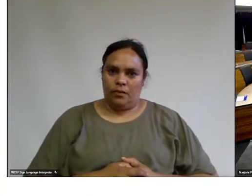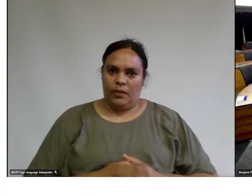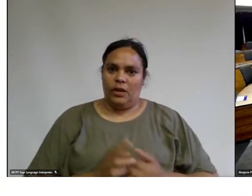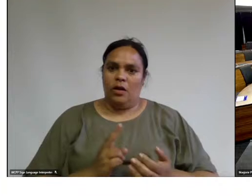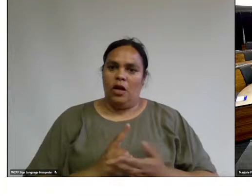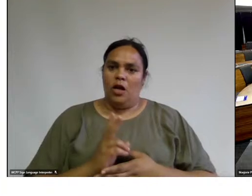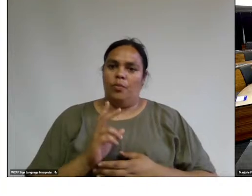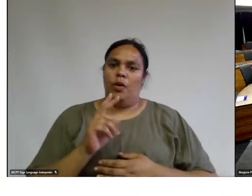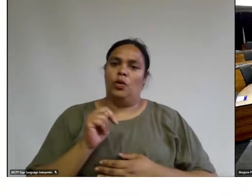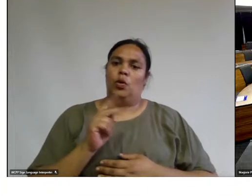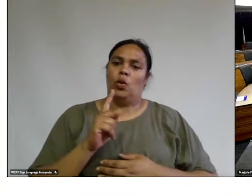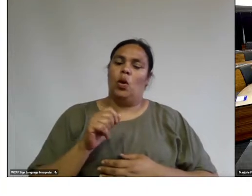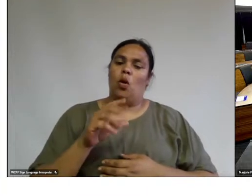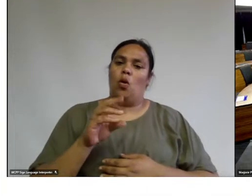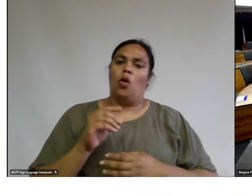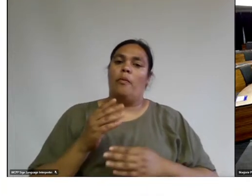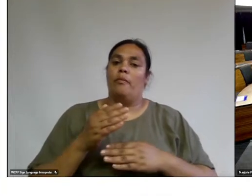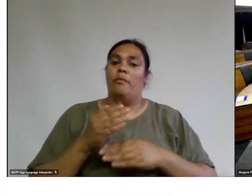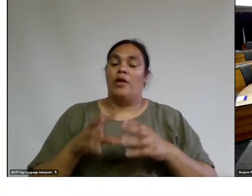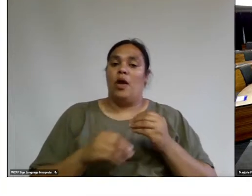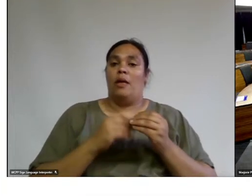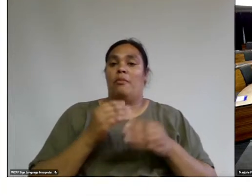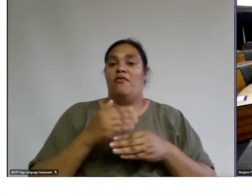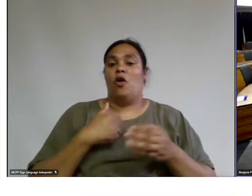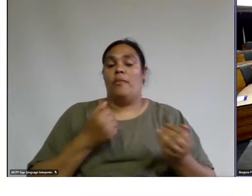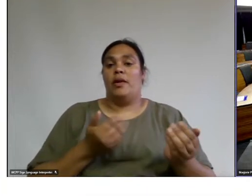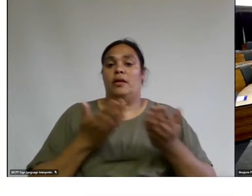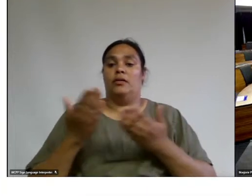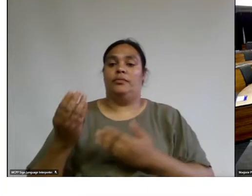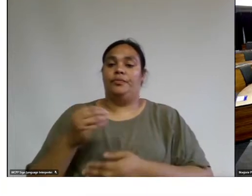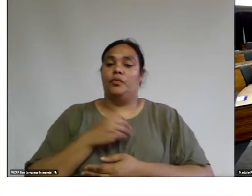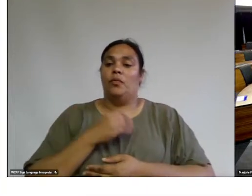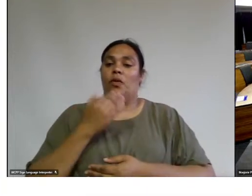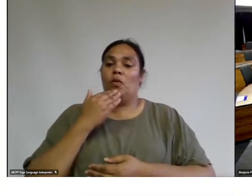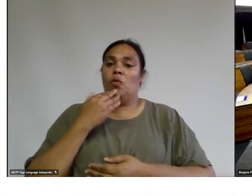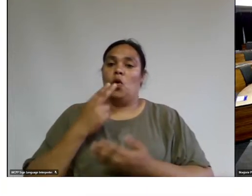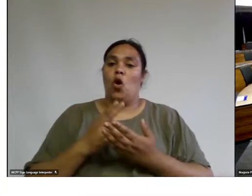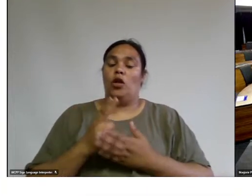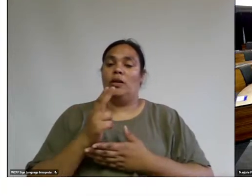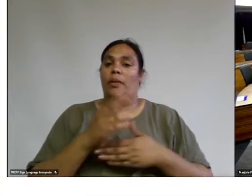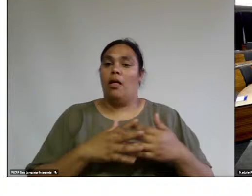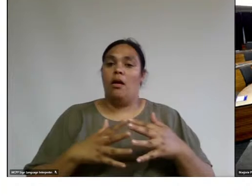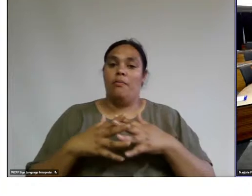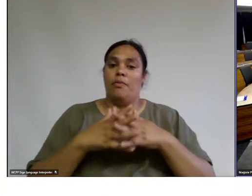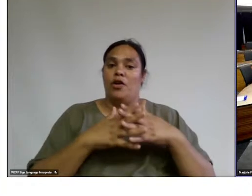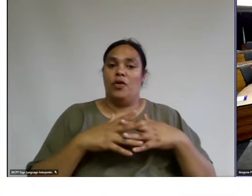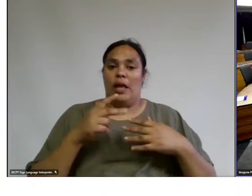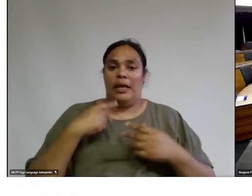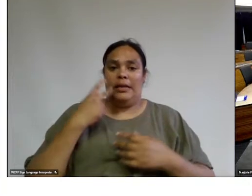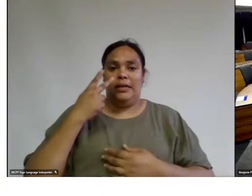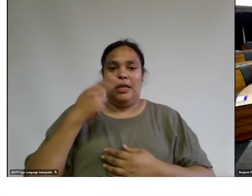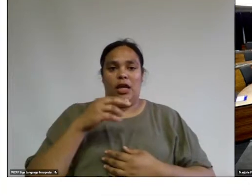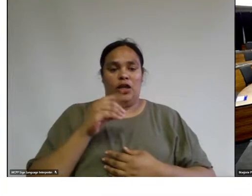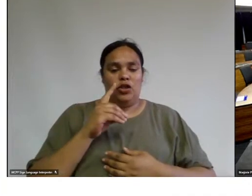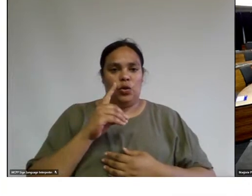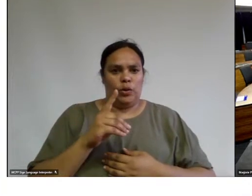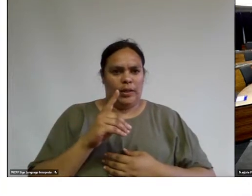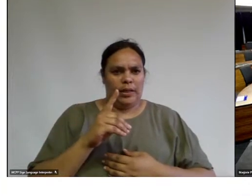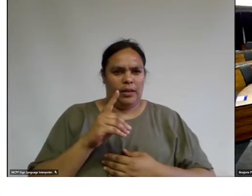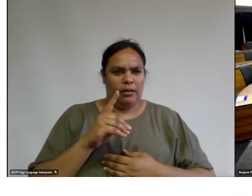to add on that, before I give to Honorable America, see HOD and the